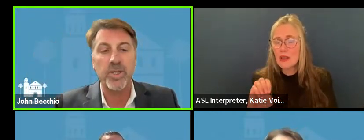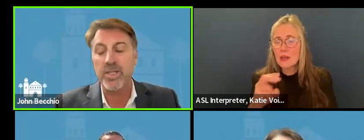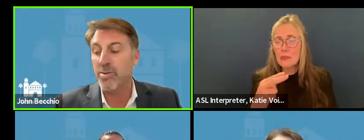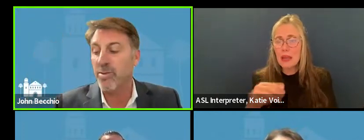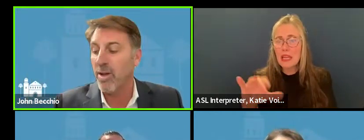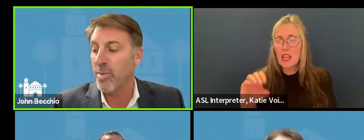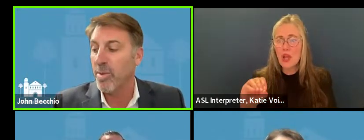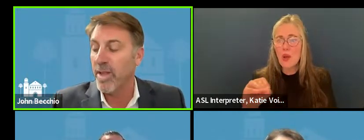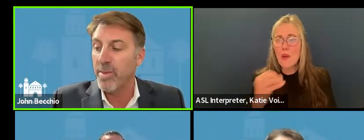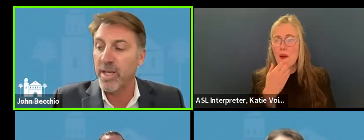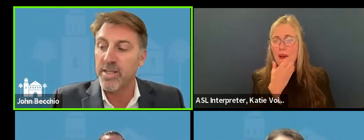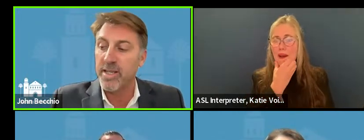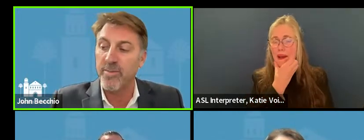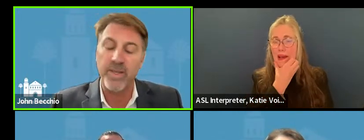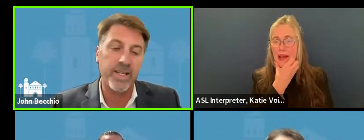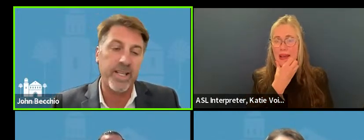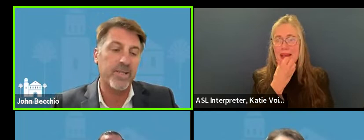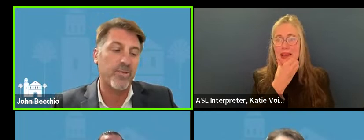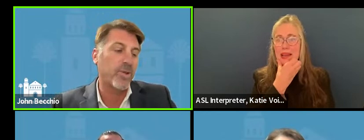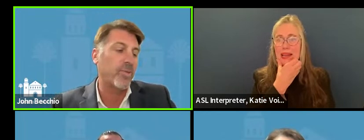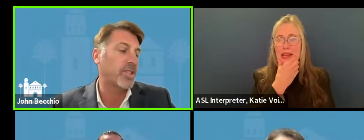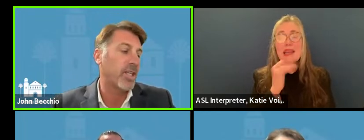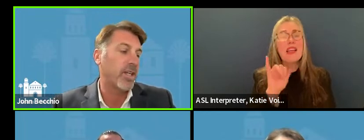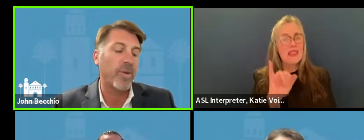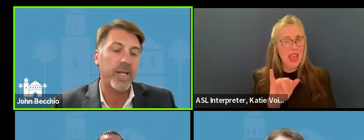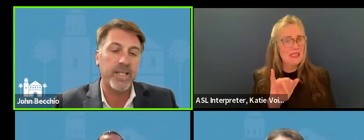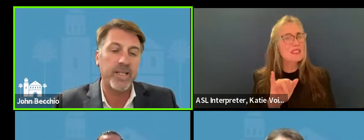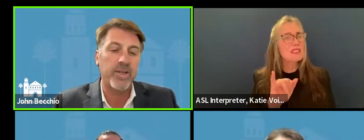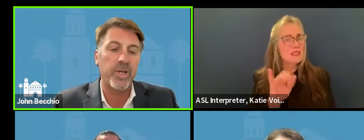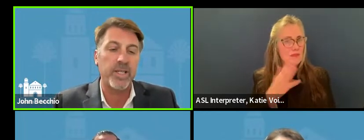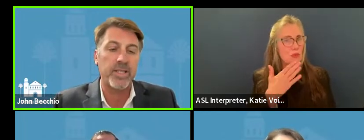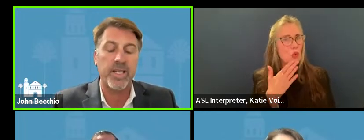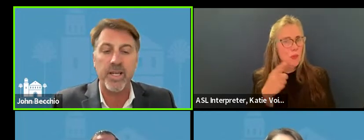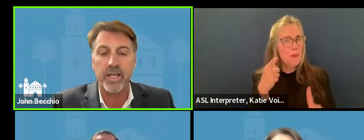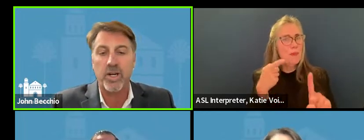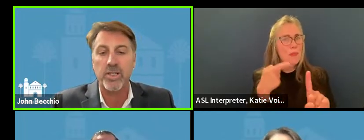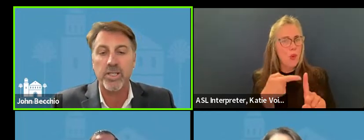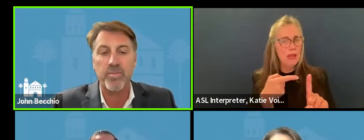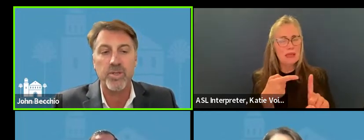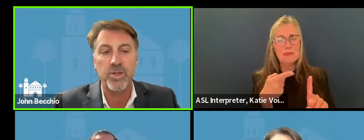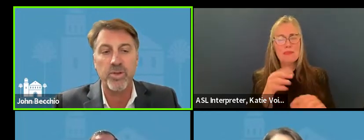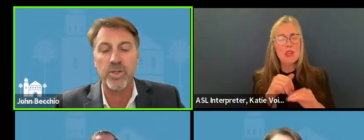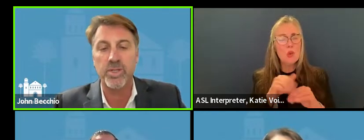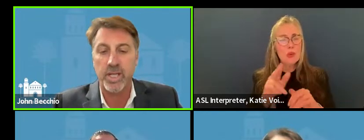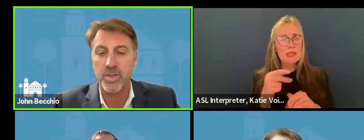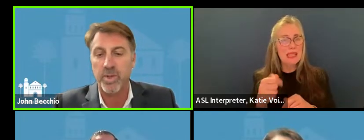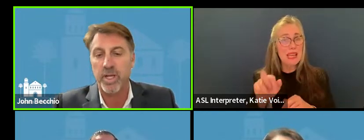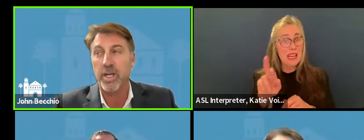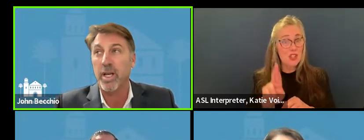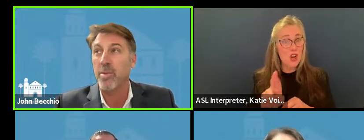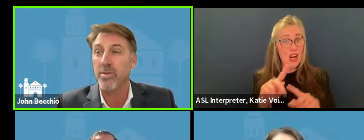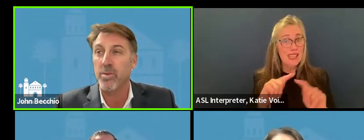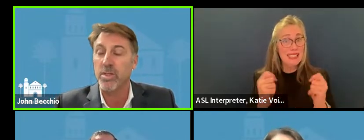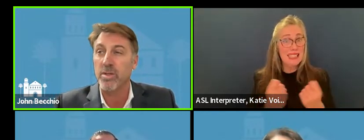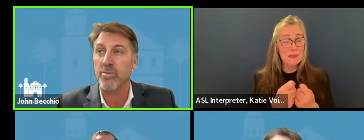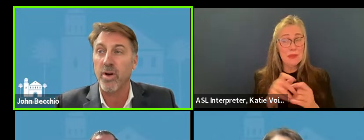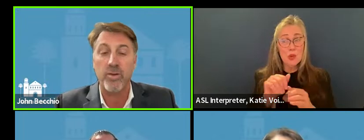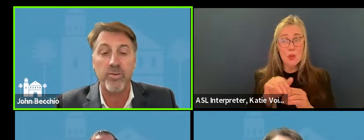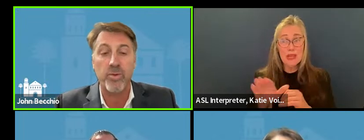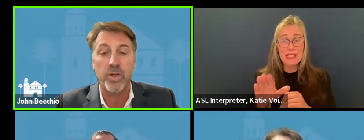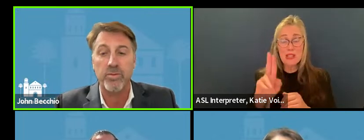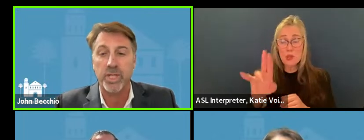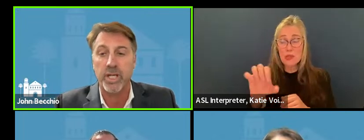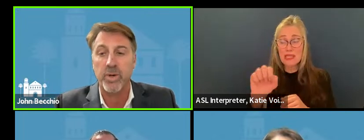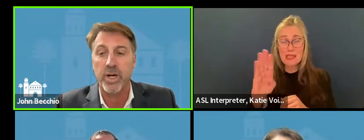Thank you so much. Just to follow up on that, because that is worth mentioning. We did send an HR team to UCSB. I believe it was